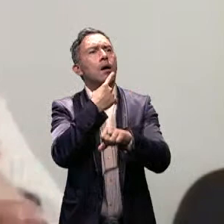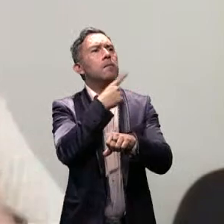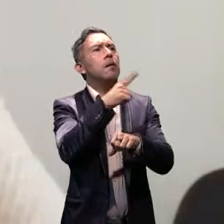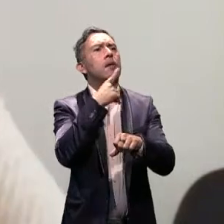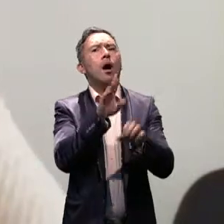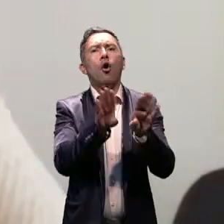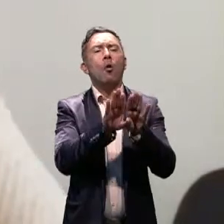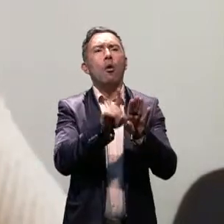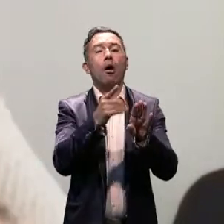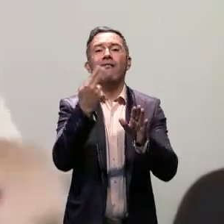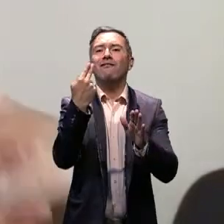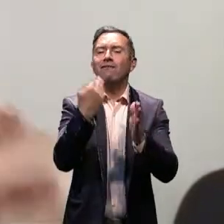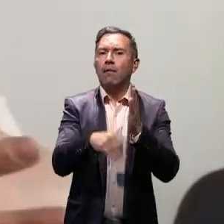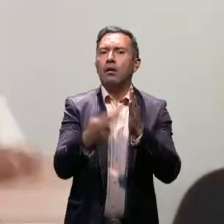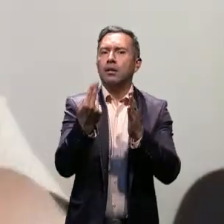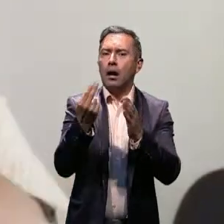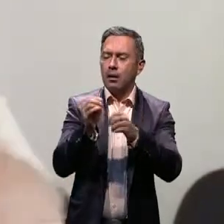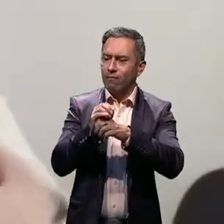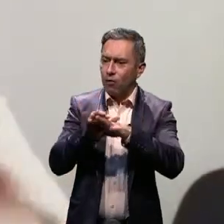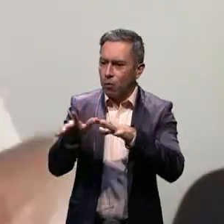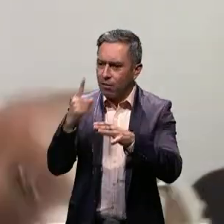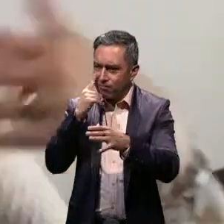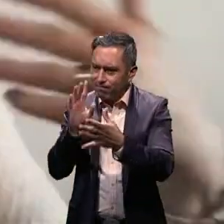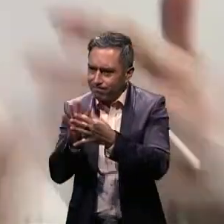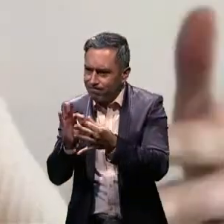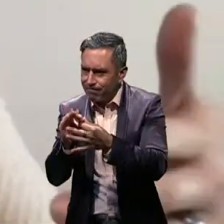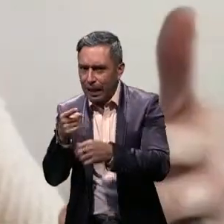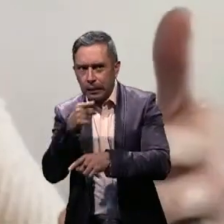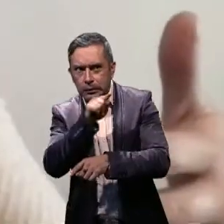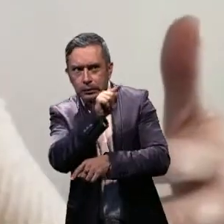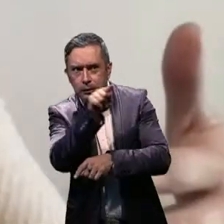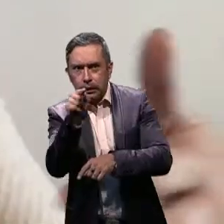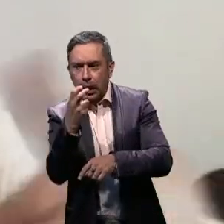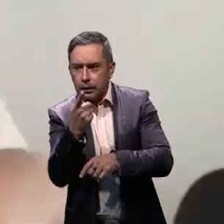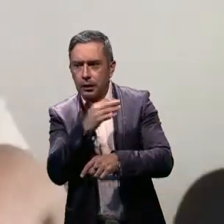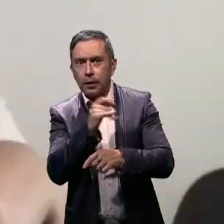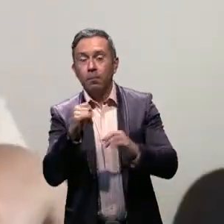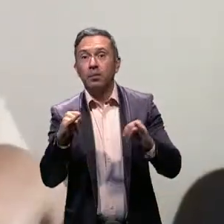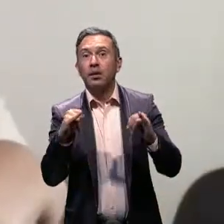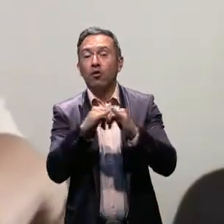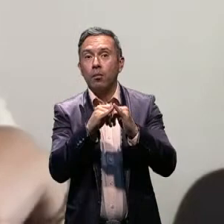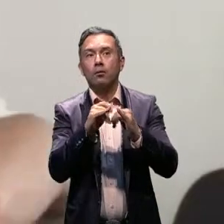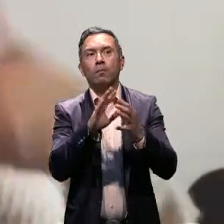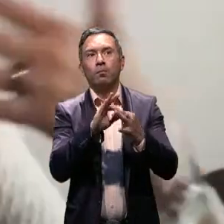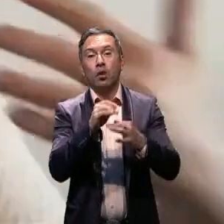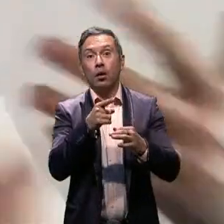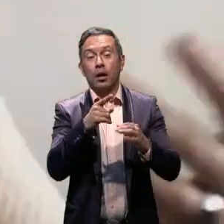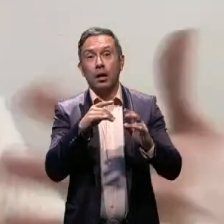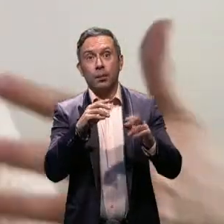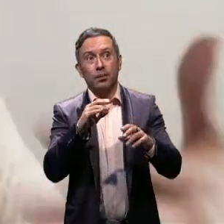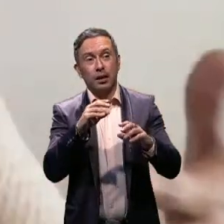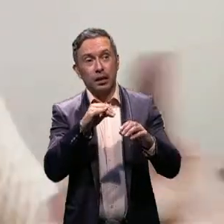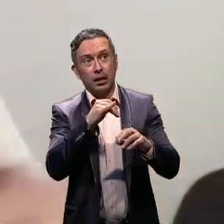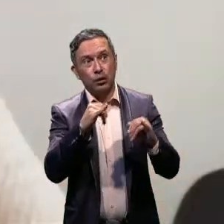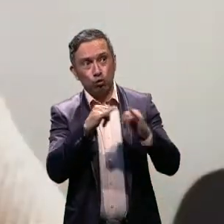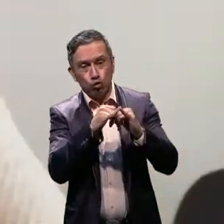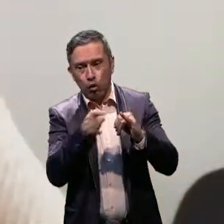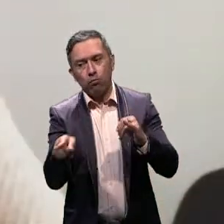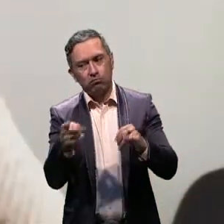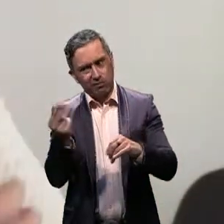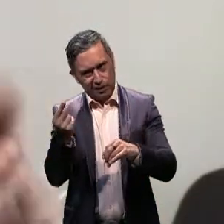are able to complain or to file their complaints, because many times they are not very clear on the instances that